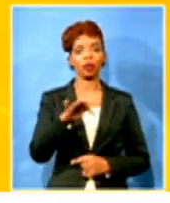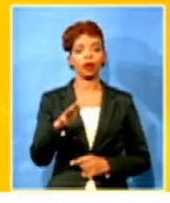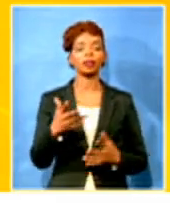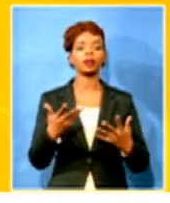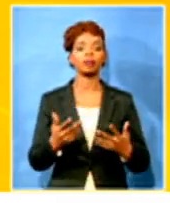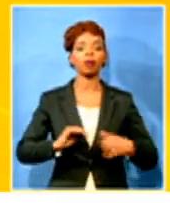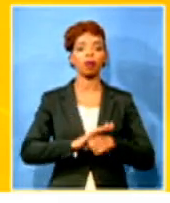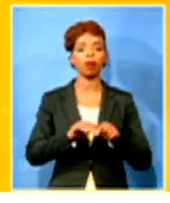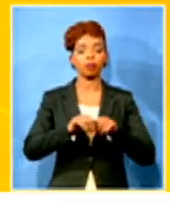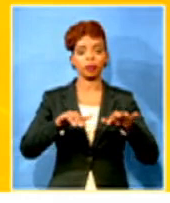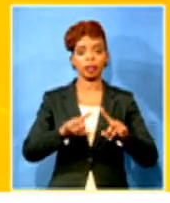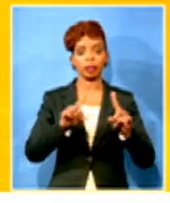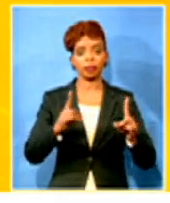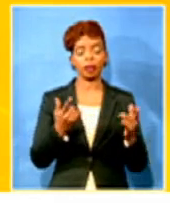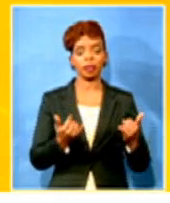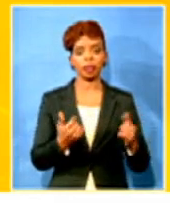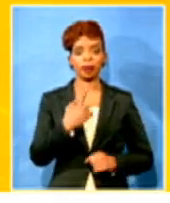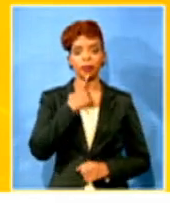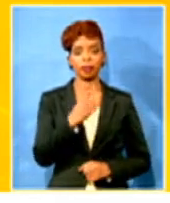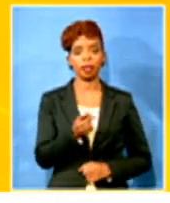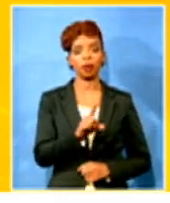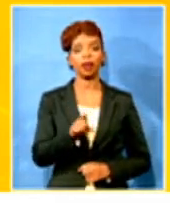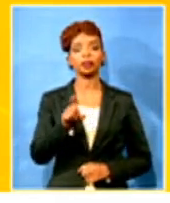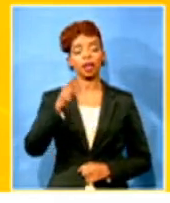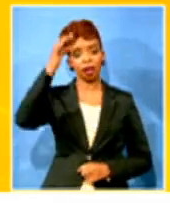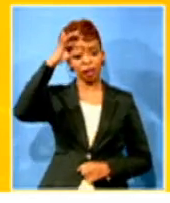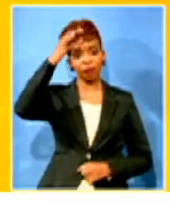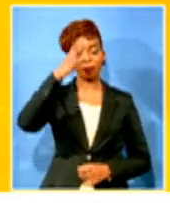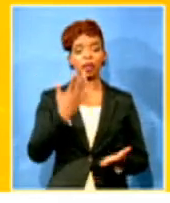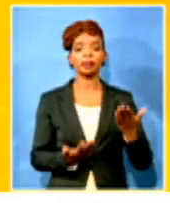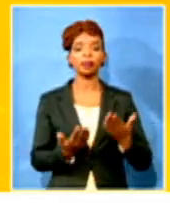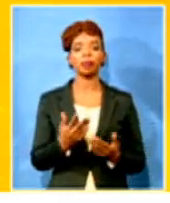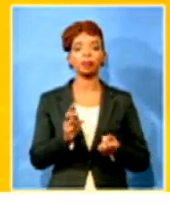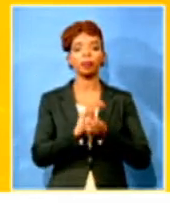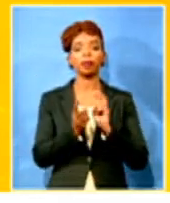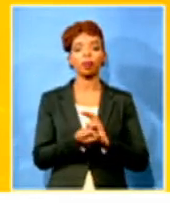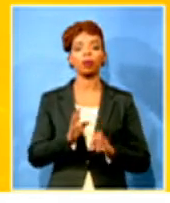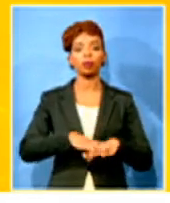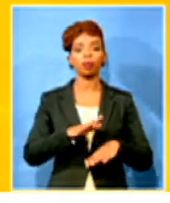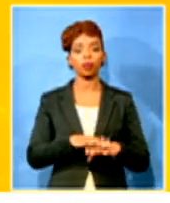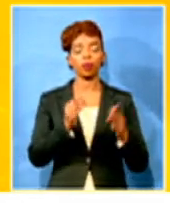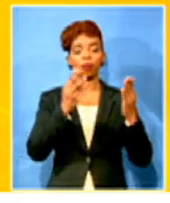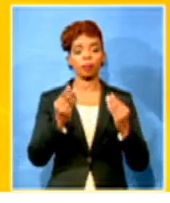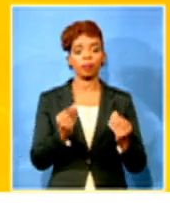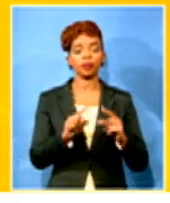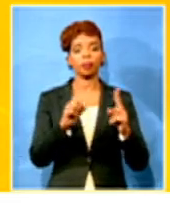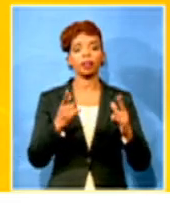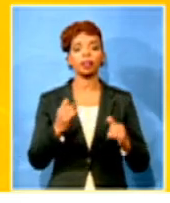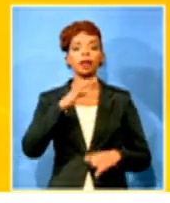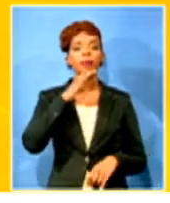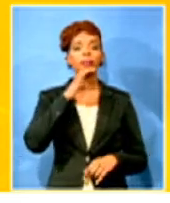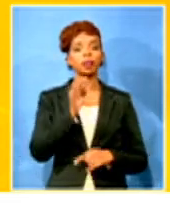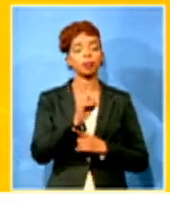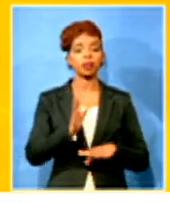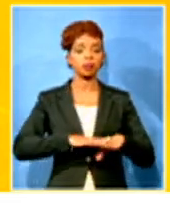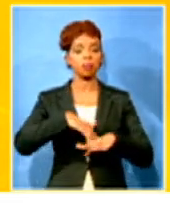the deficit, government will either have to resort to borrowing more money, which in turn will cause an even greater burden on South